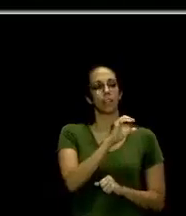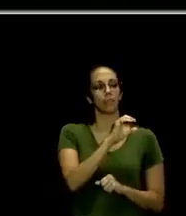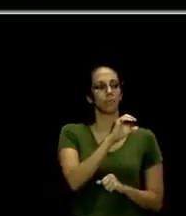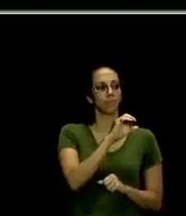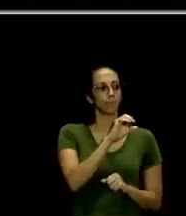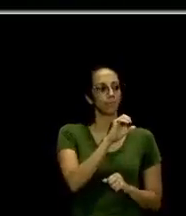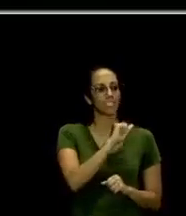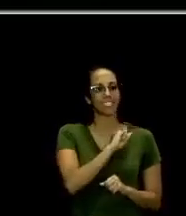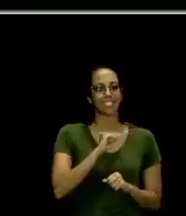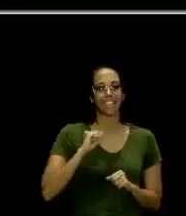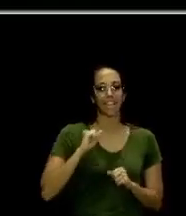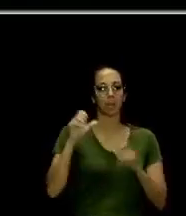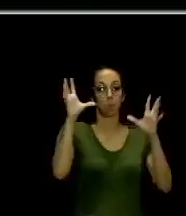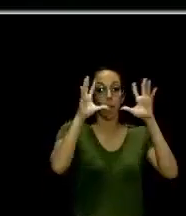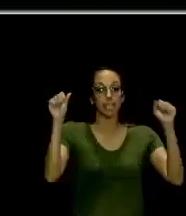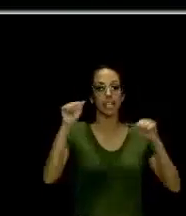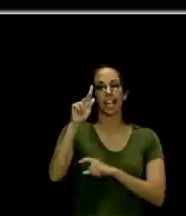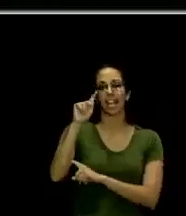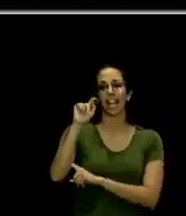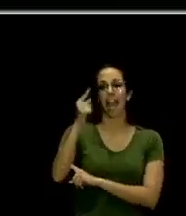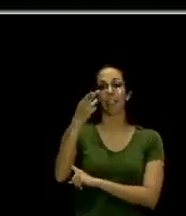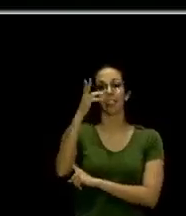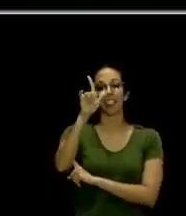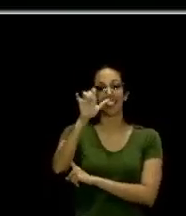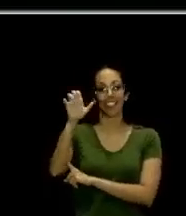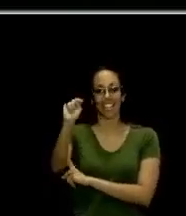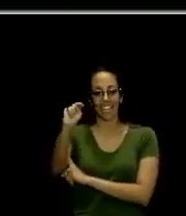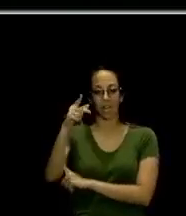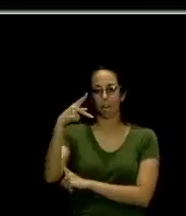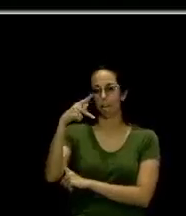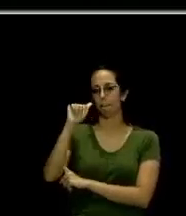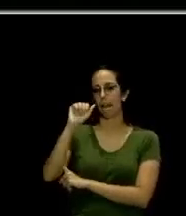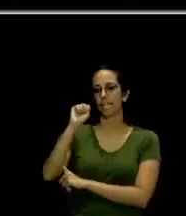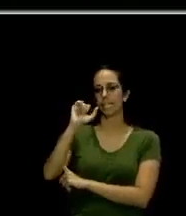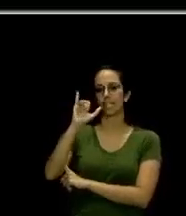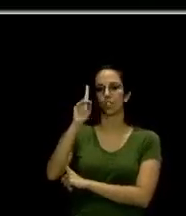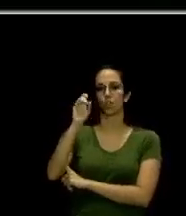Kathleen Pasadomo, who is going to be the winner today.